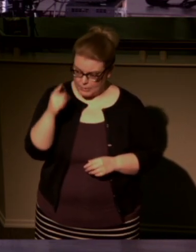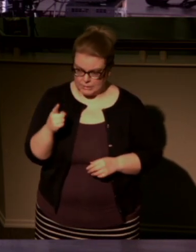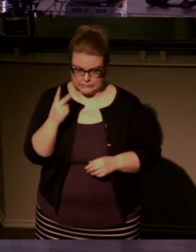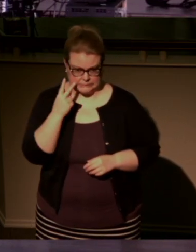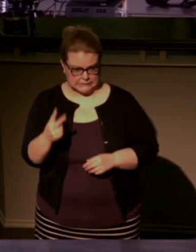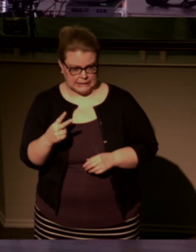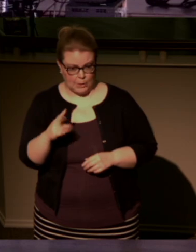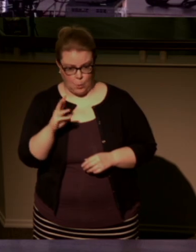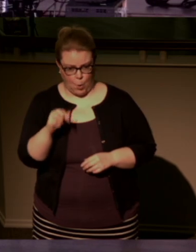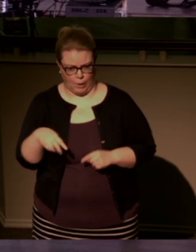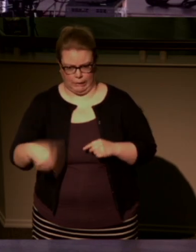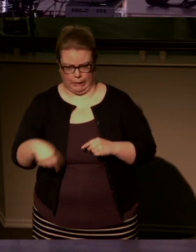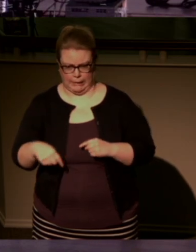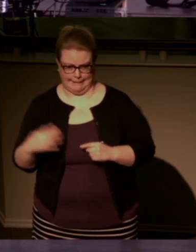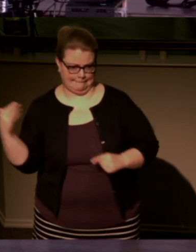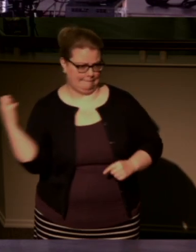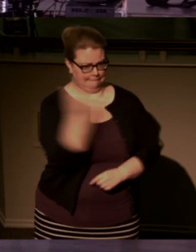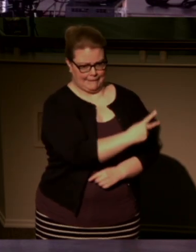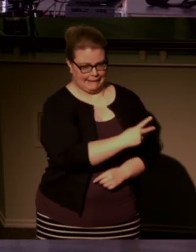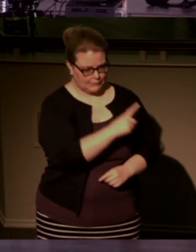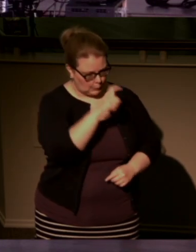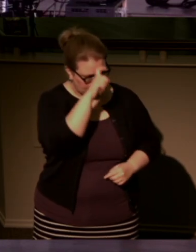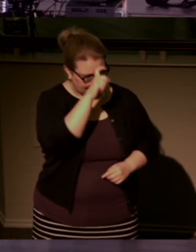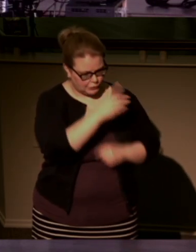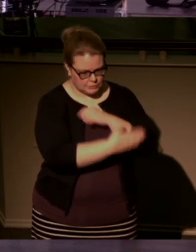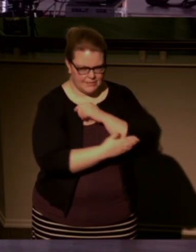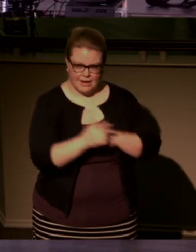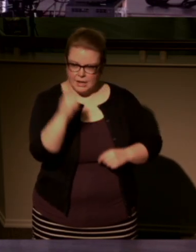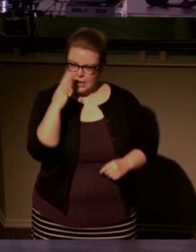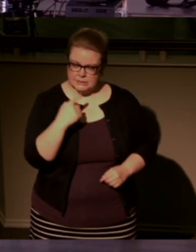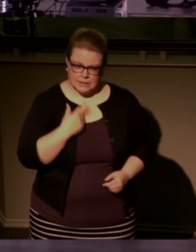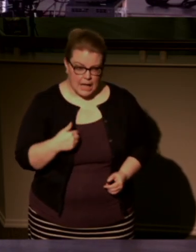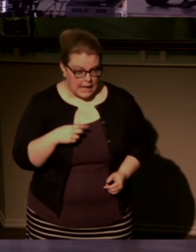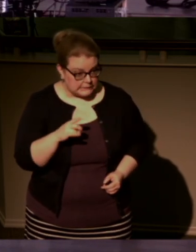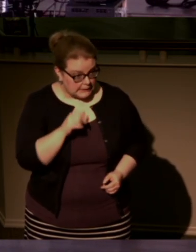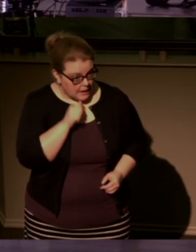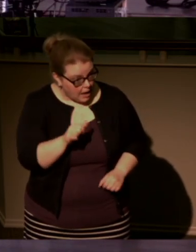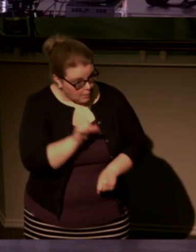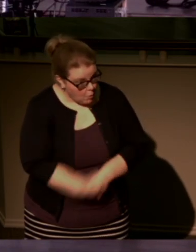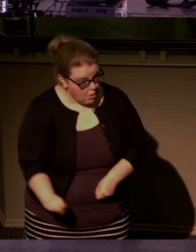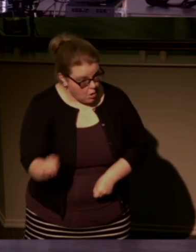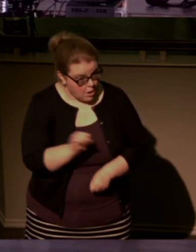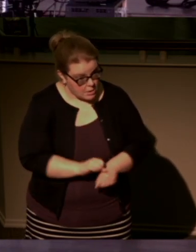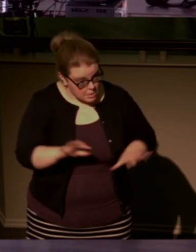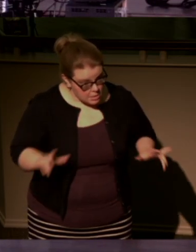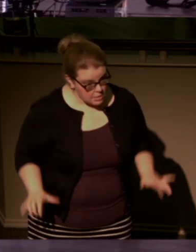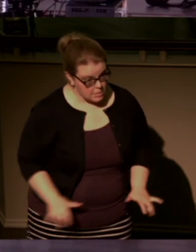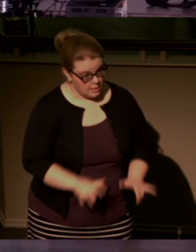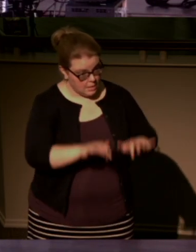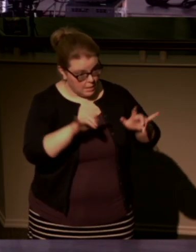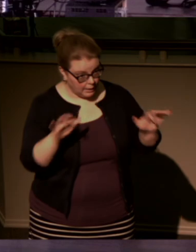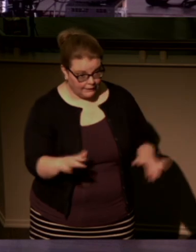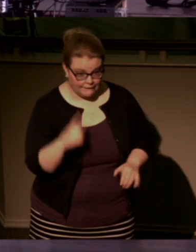back to Egypt. And God didn't do all that work just to see them return by the way they came.